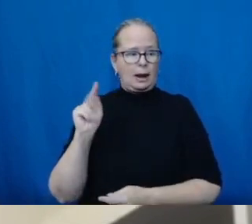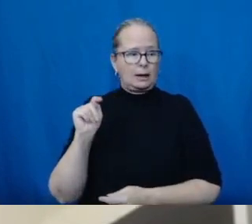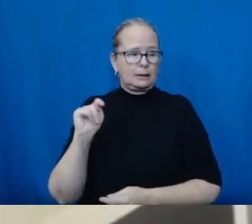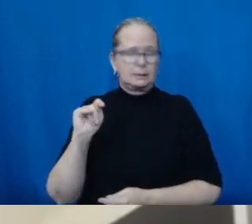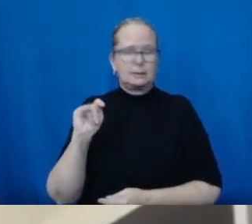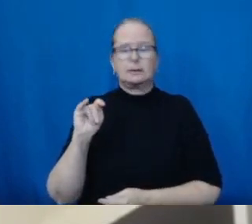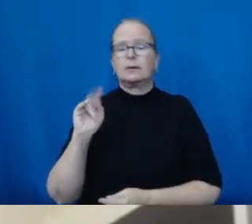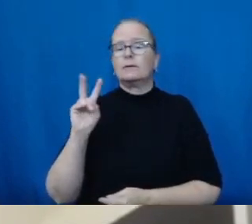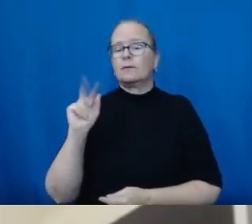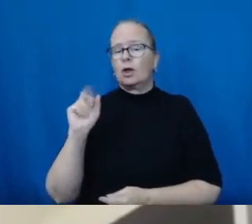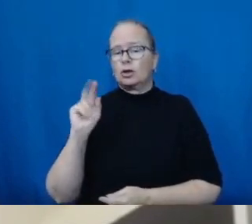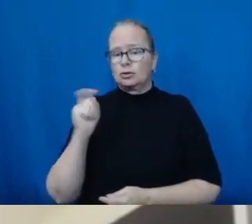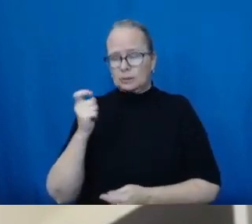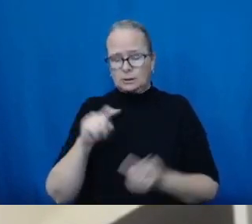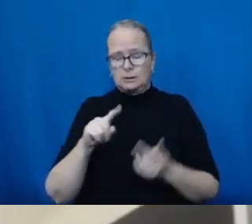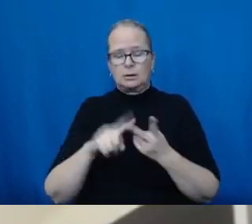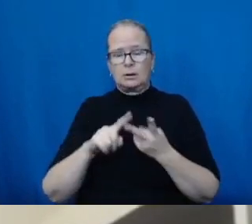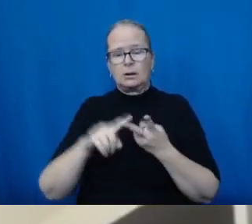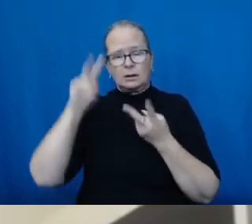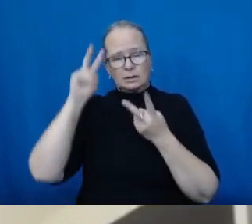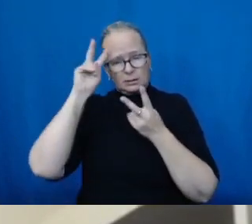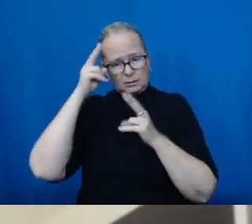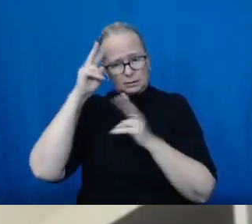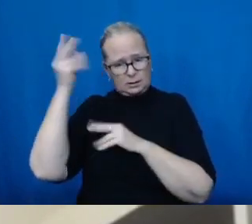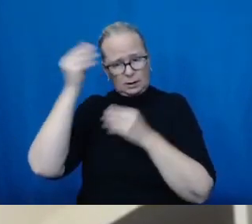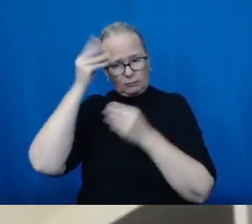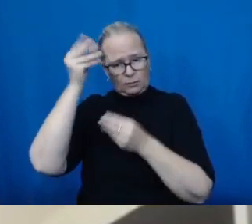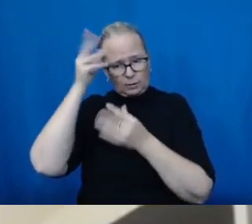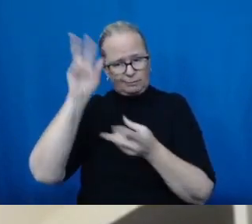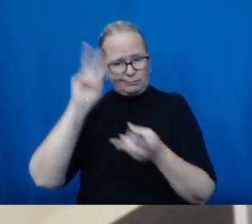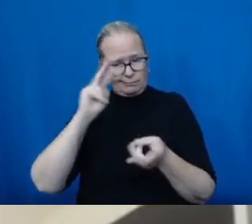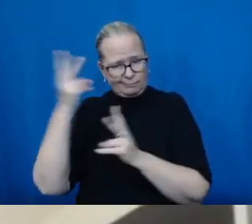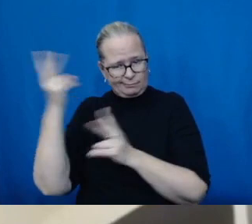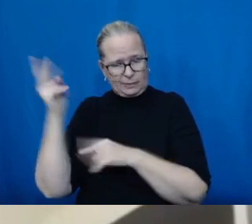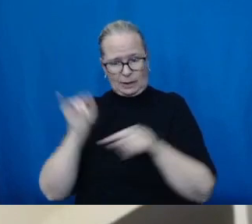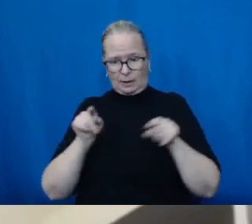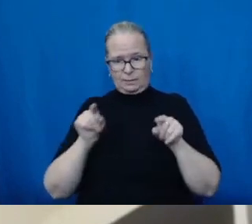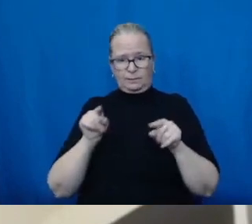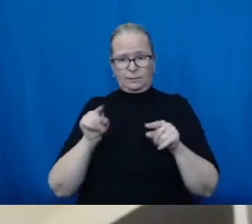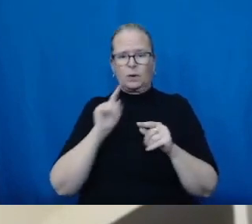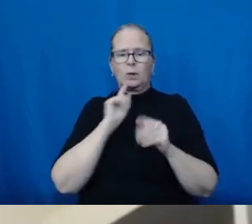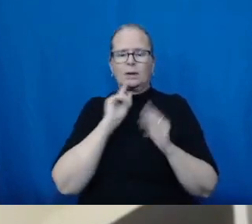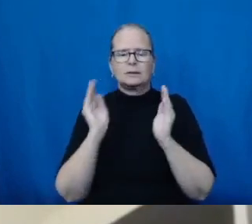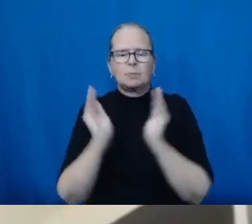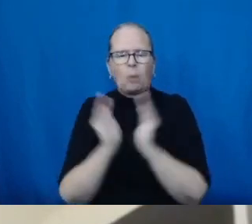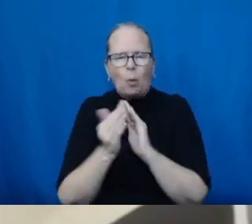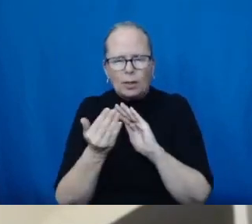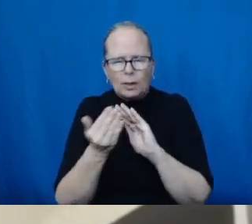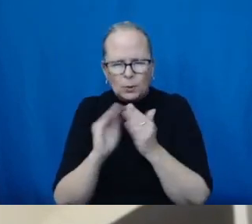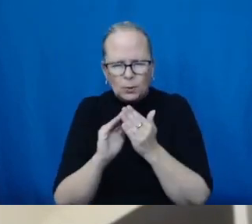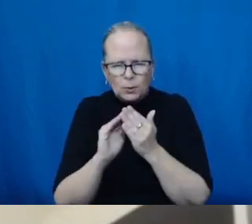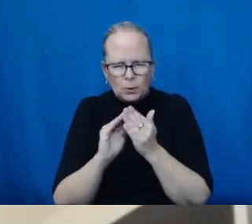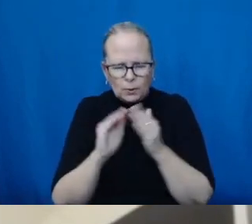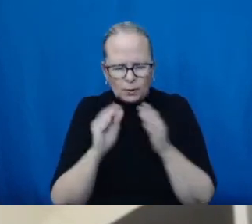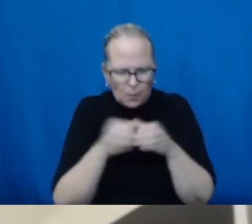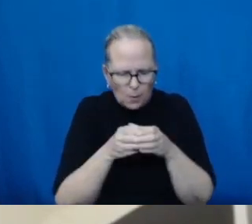small but very vocal contingent gets all the attention when the people that we actually need to worry about are the people who surround that small, loud